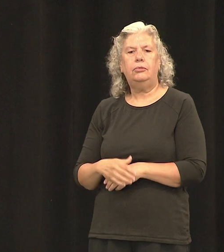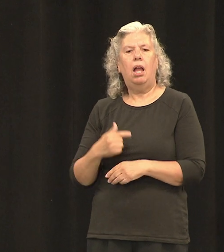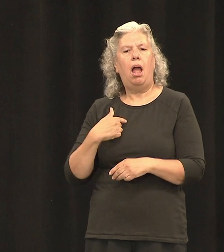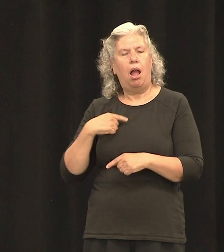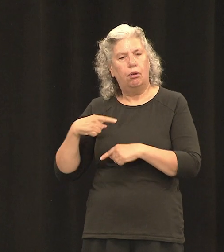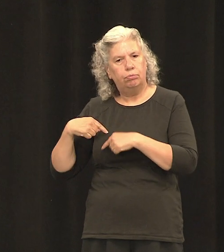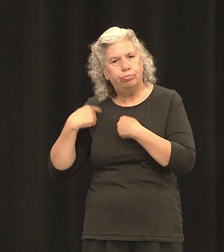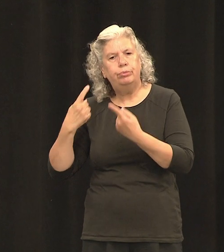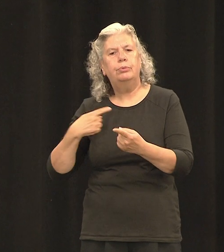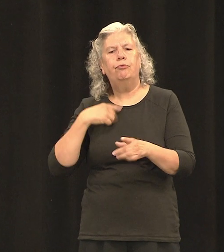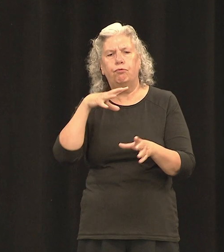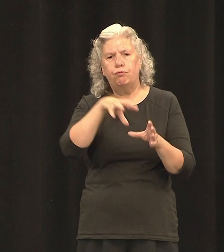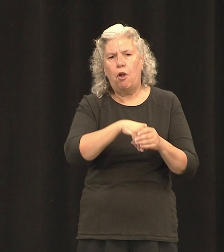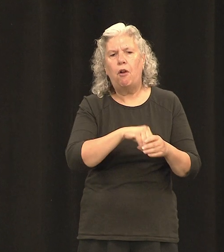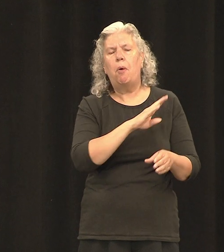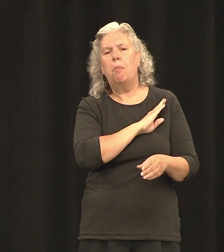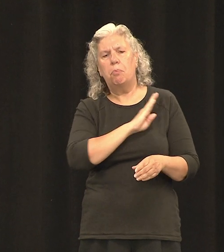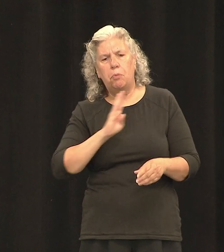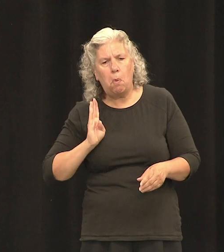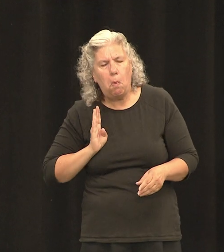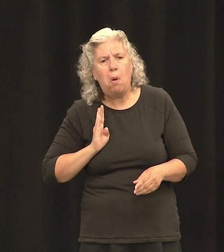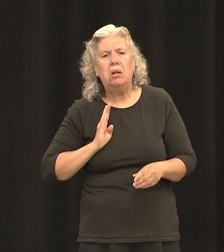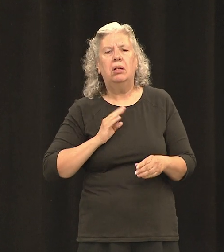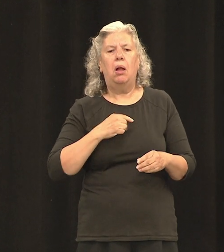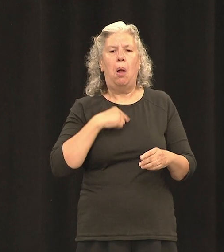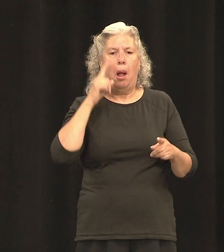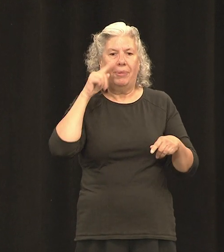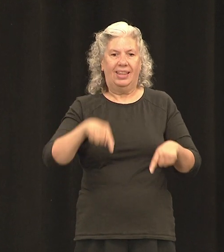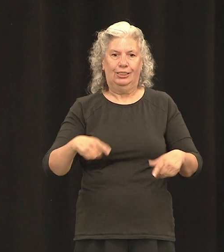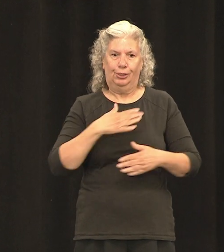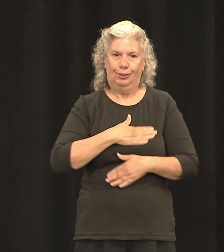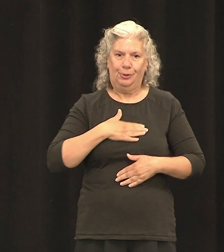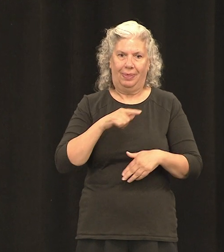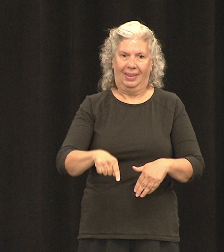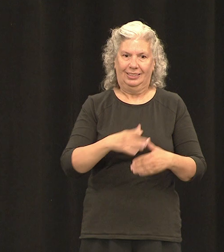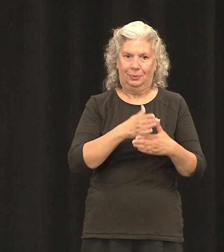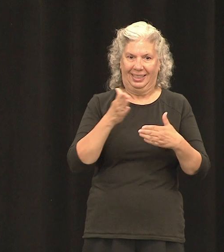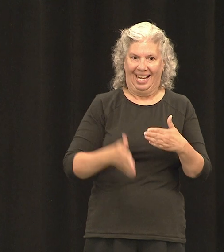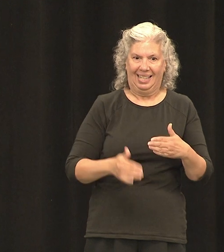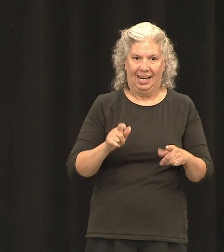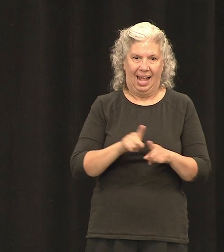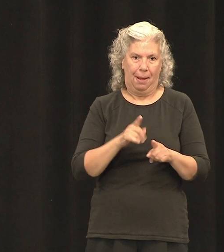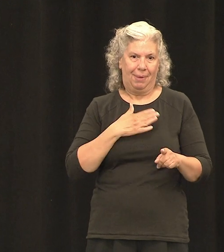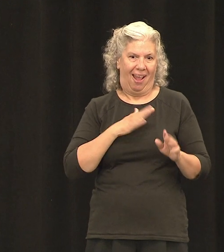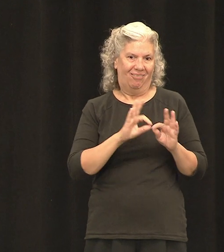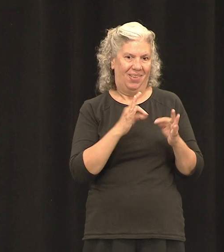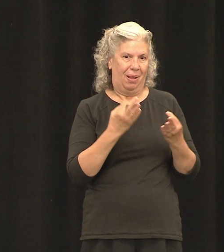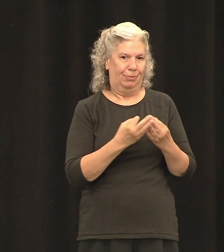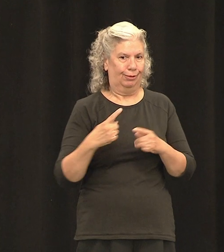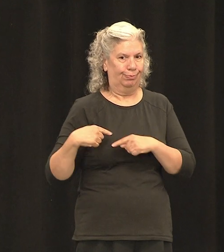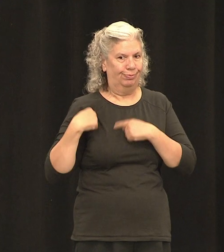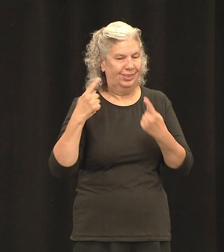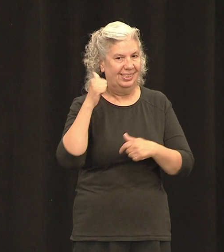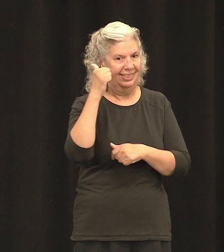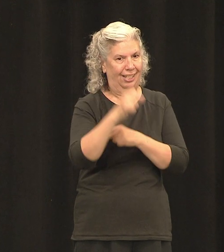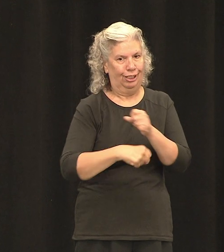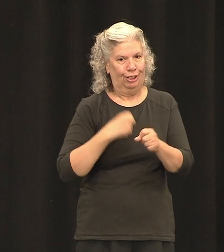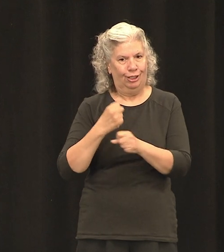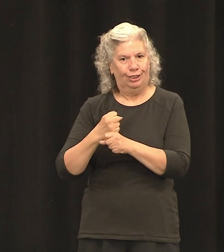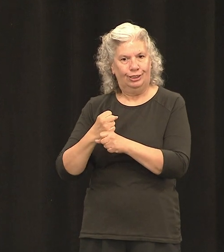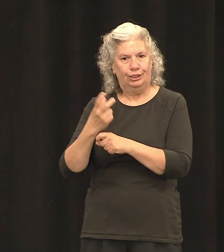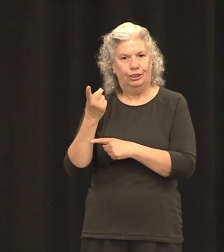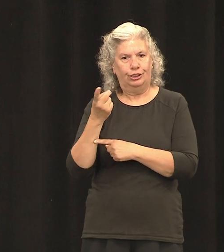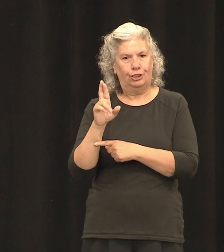family has over the past 10 years. I've been knowing Dr. Lentz for probably around 10 years now, and she and